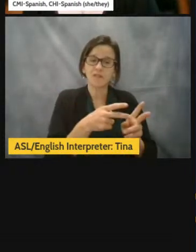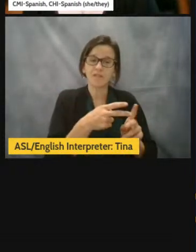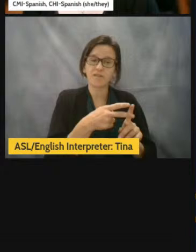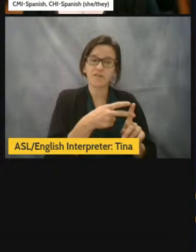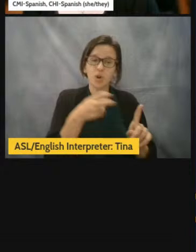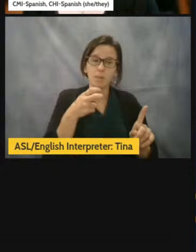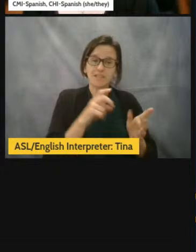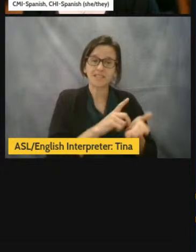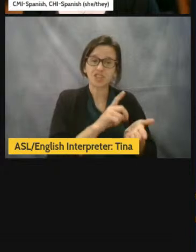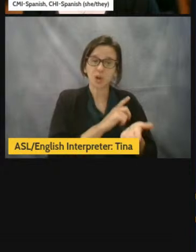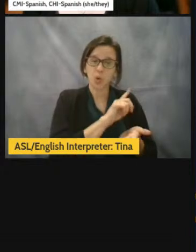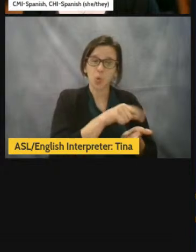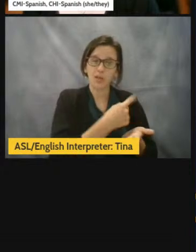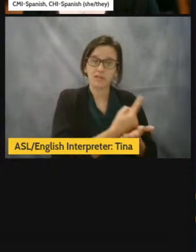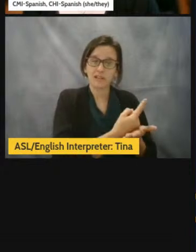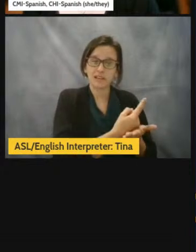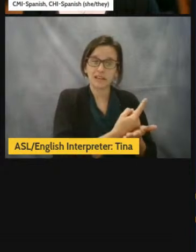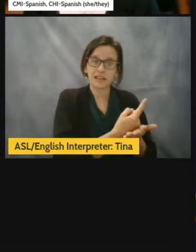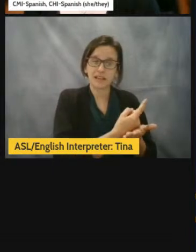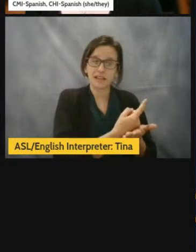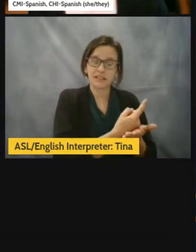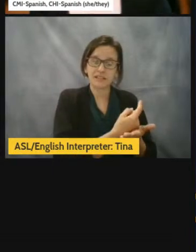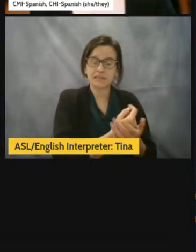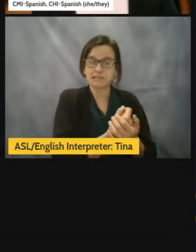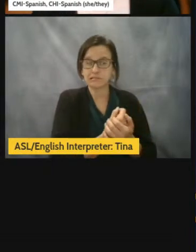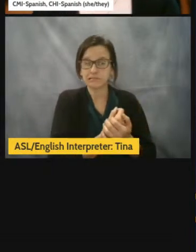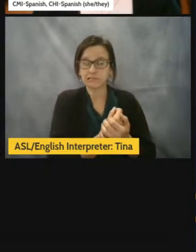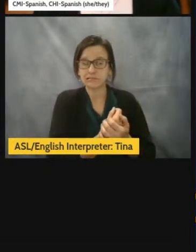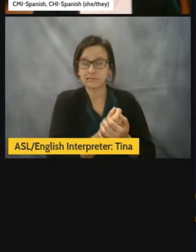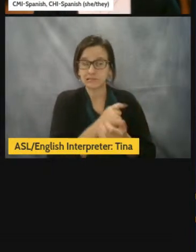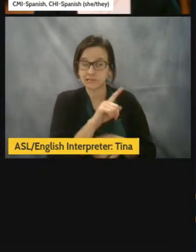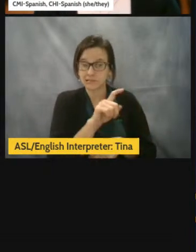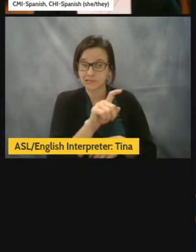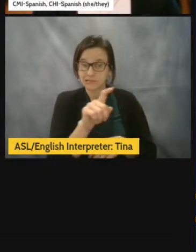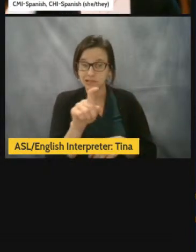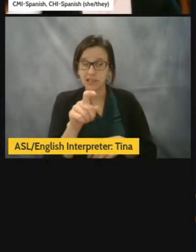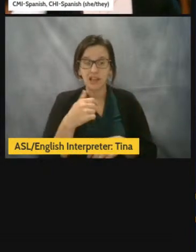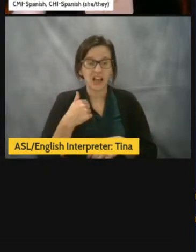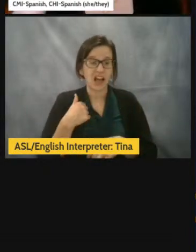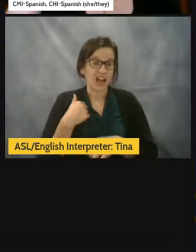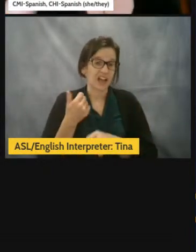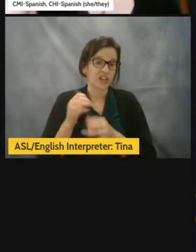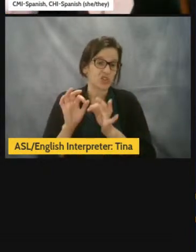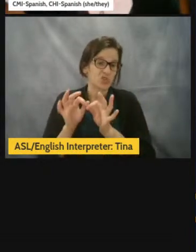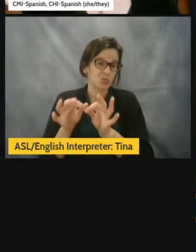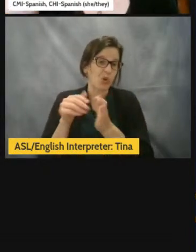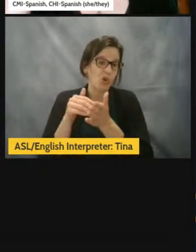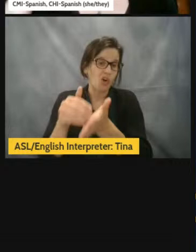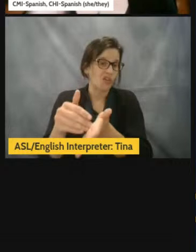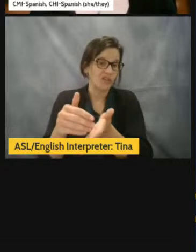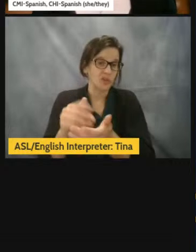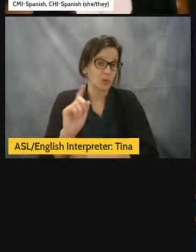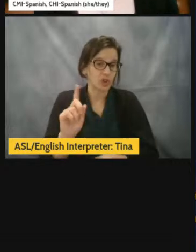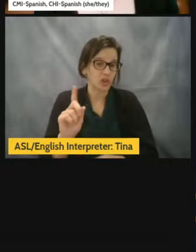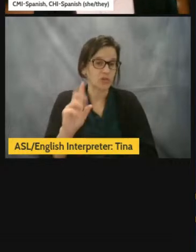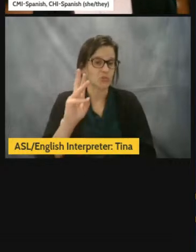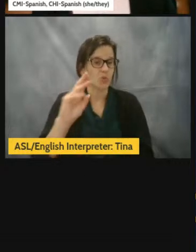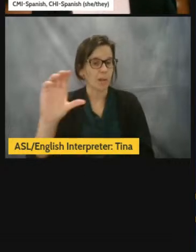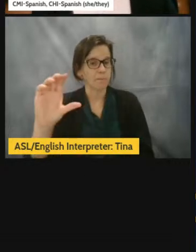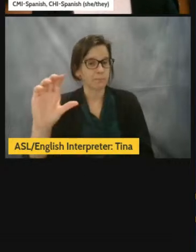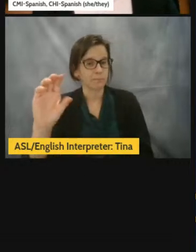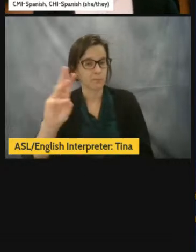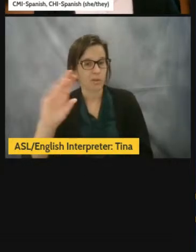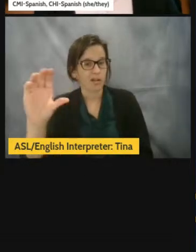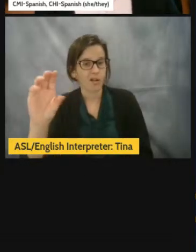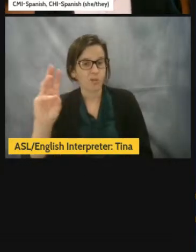It can be tough with these types of terms. I interpret for a lot of workers' compensation, and a lot of the people I